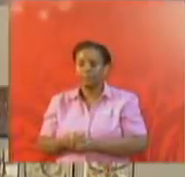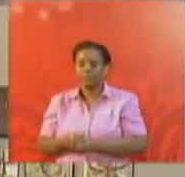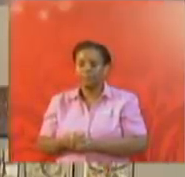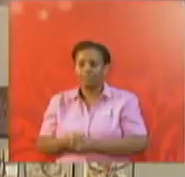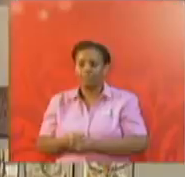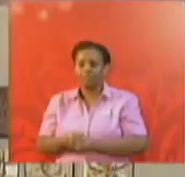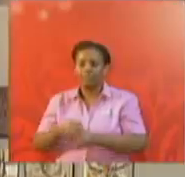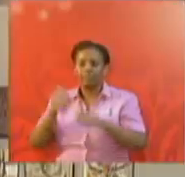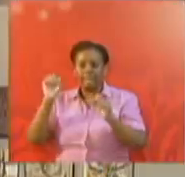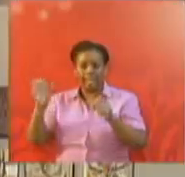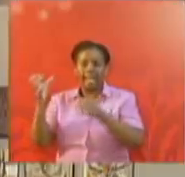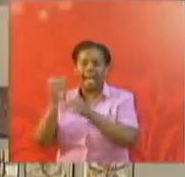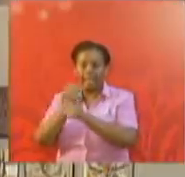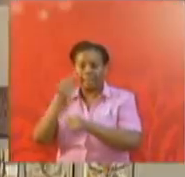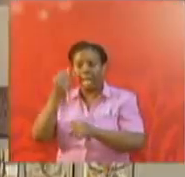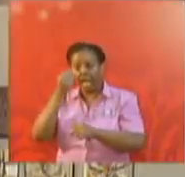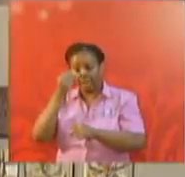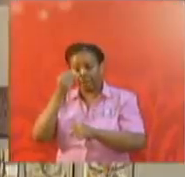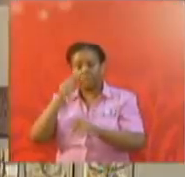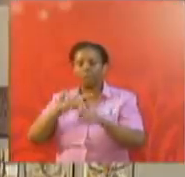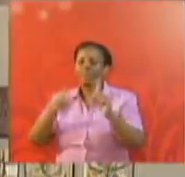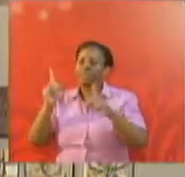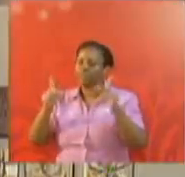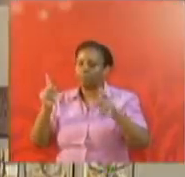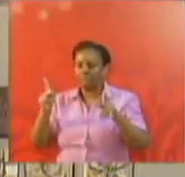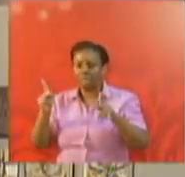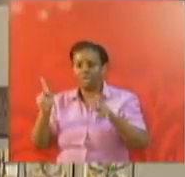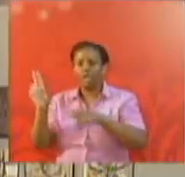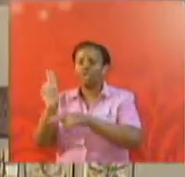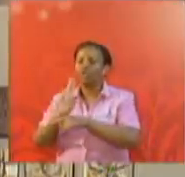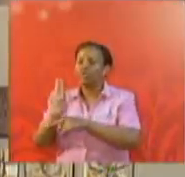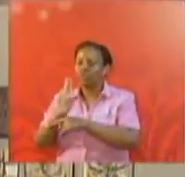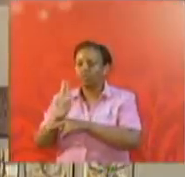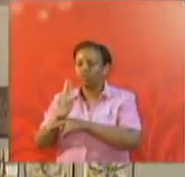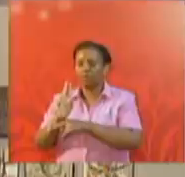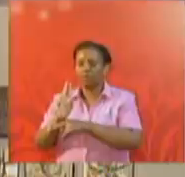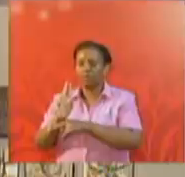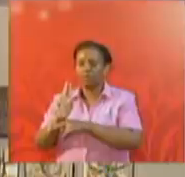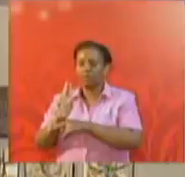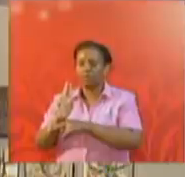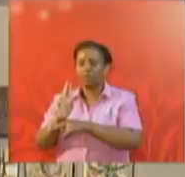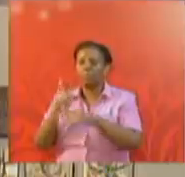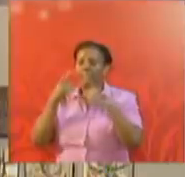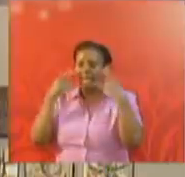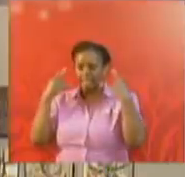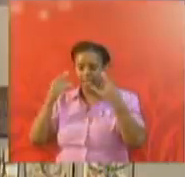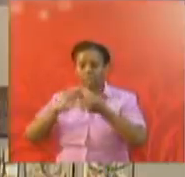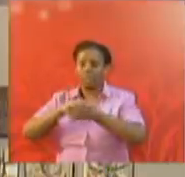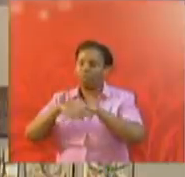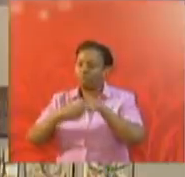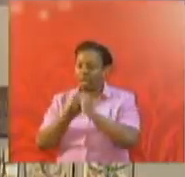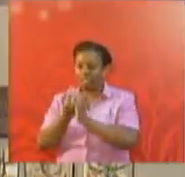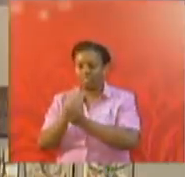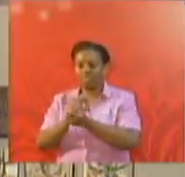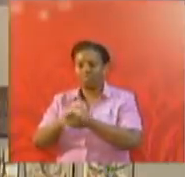yes, we have been providing guidance to the population on how to reduce that risk. So we do hope that all of